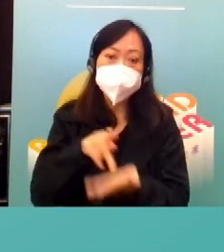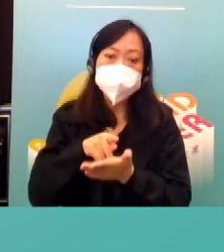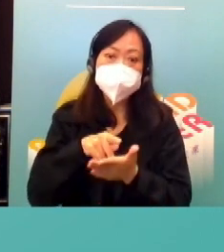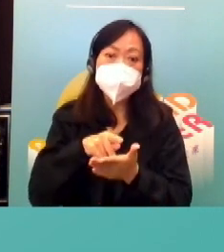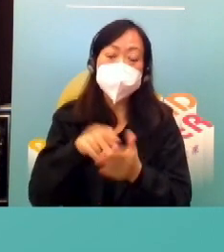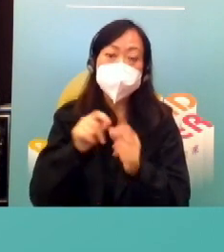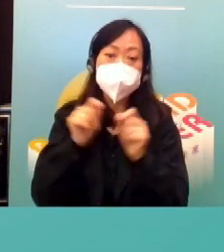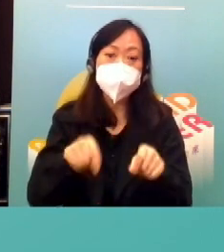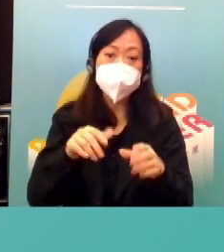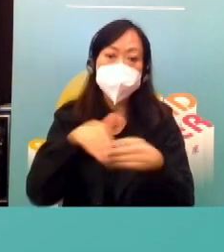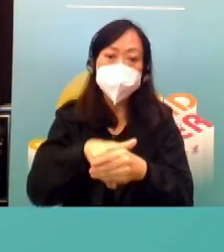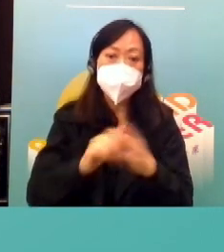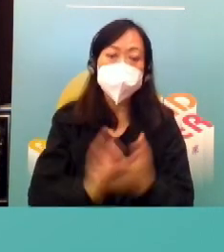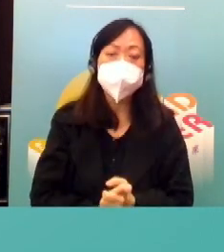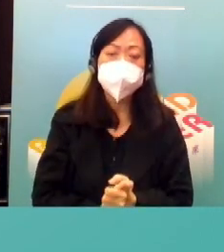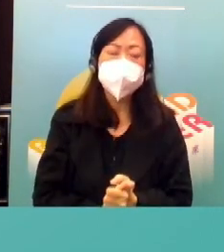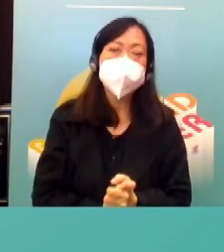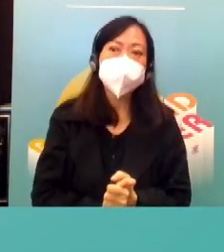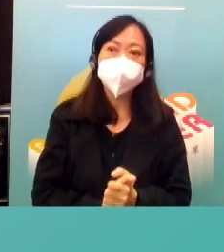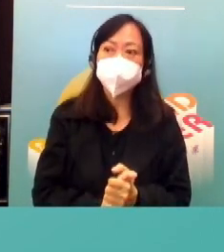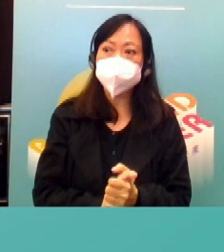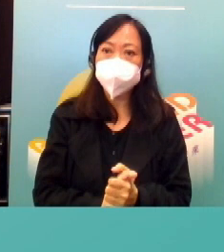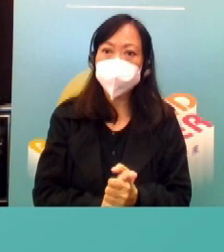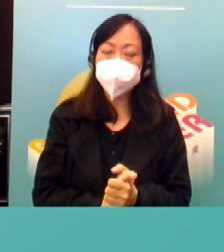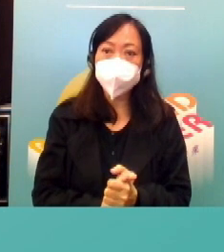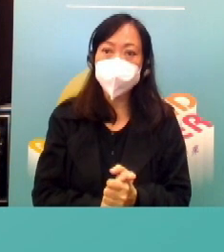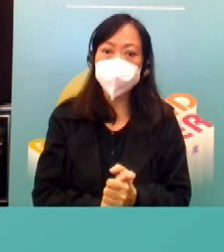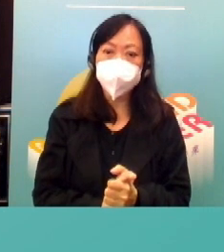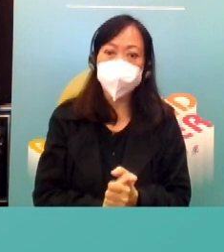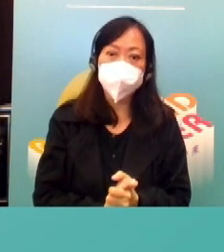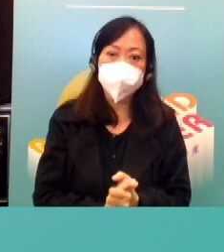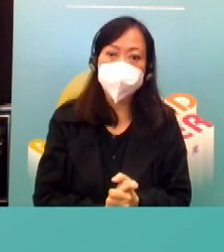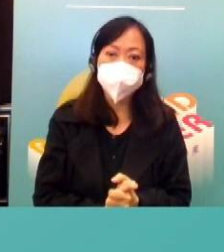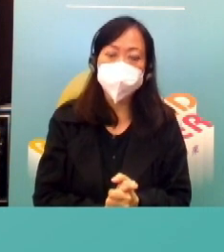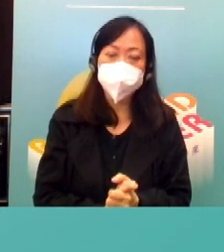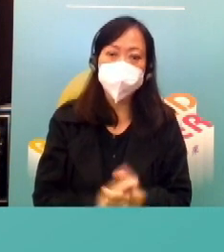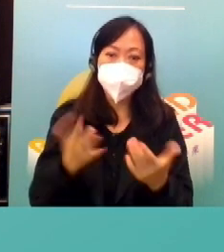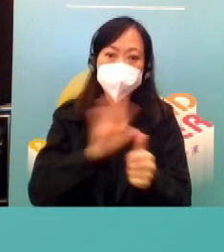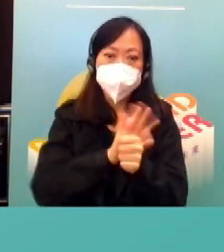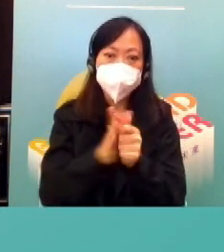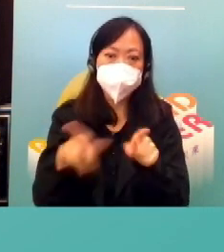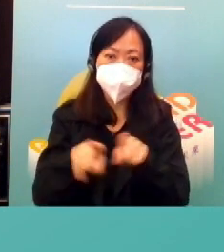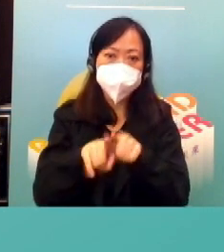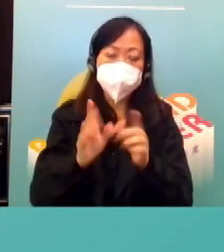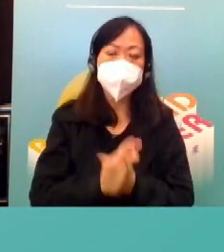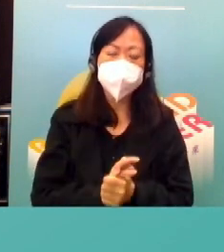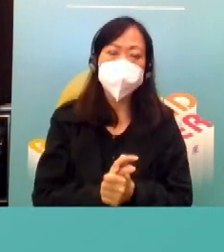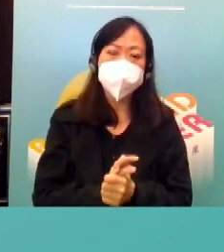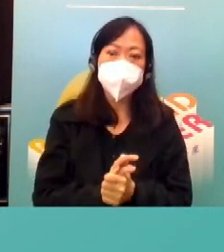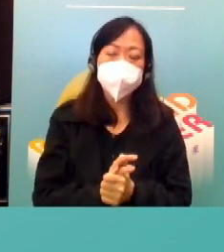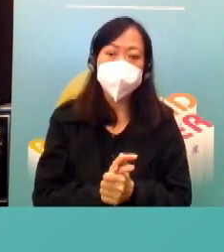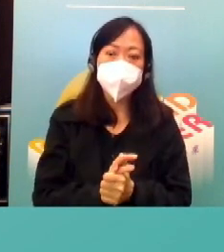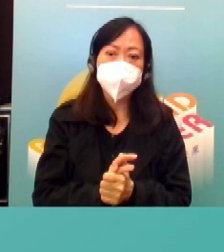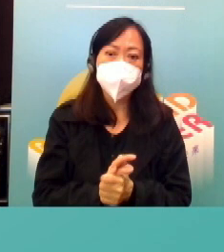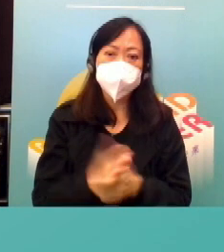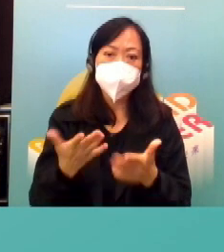this is also very interesting. This is very recent related to the pandemic. You look at here, this is truly a cross-sectoral partnership with New